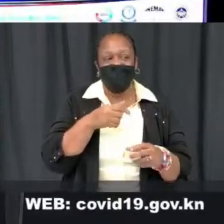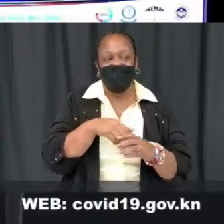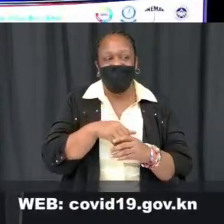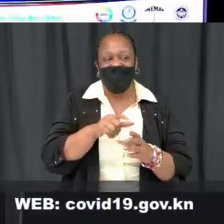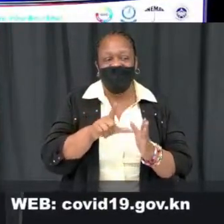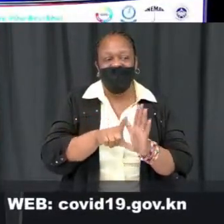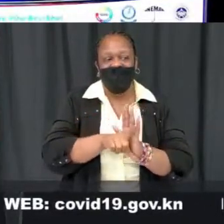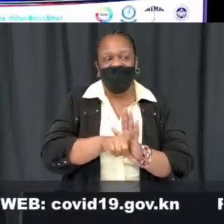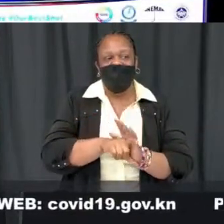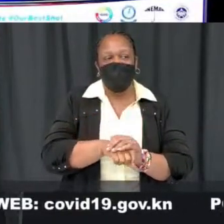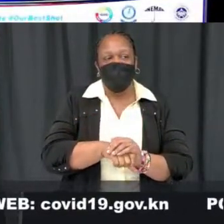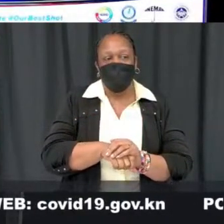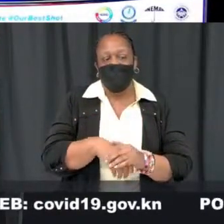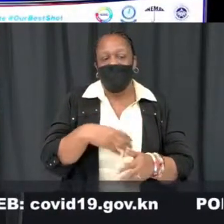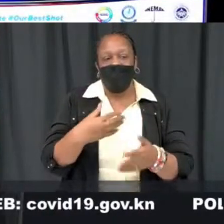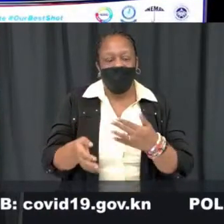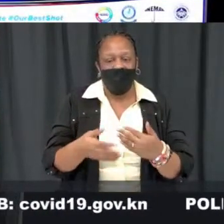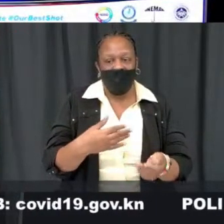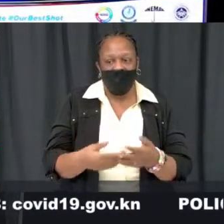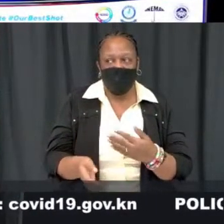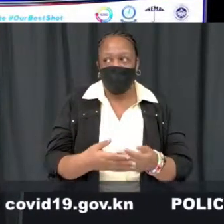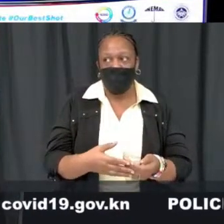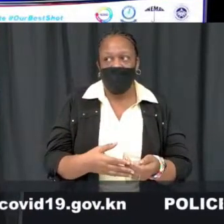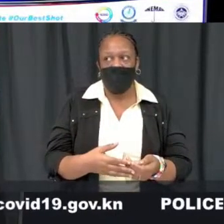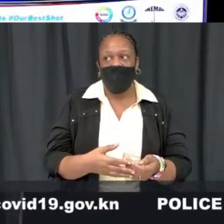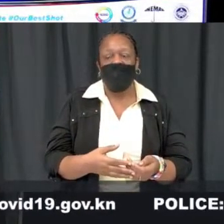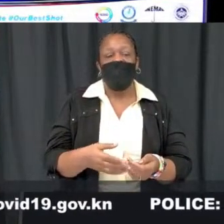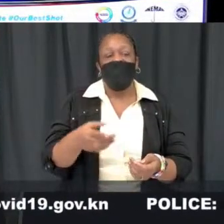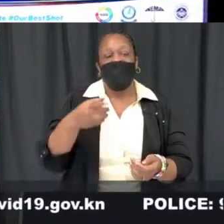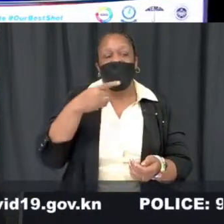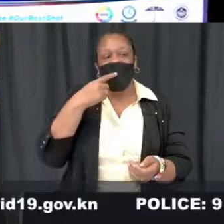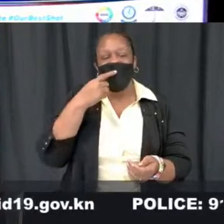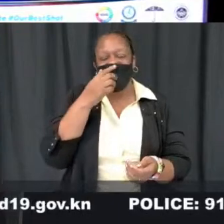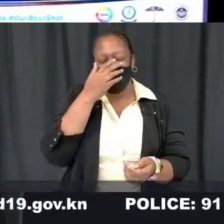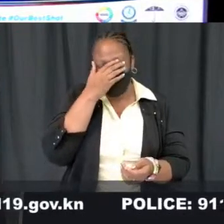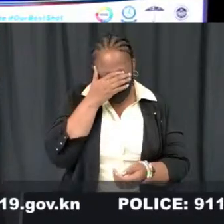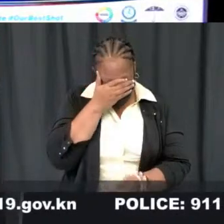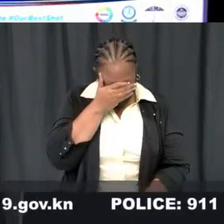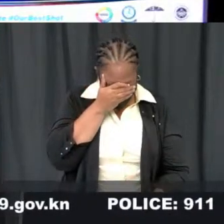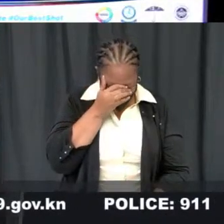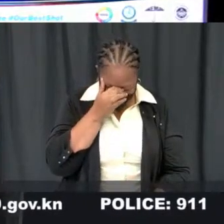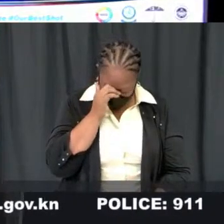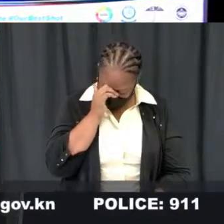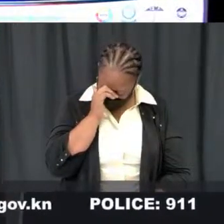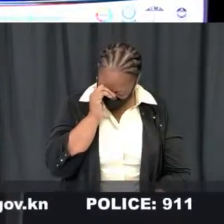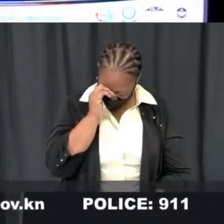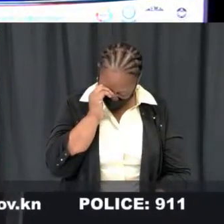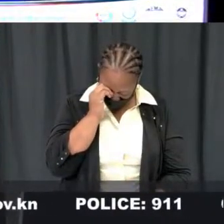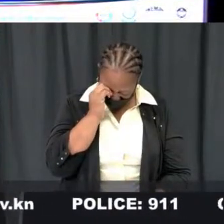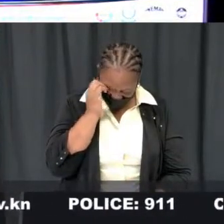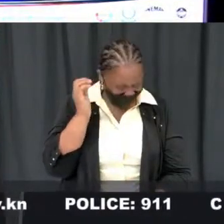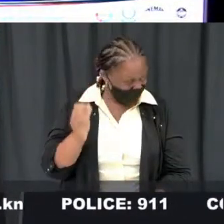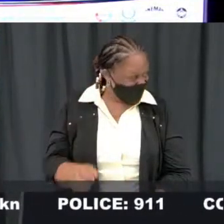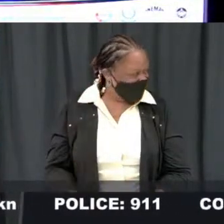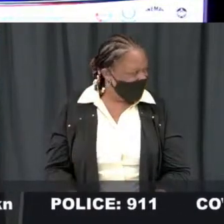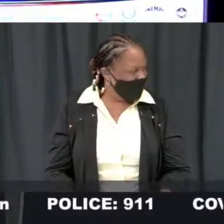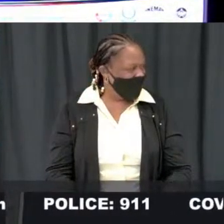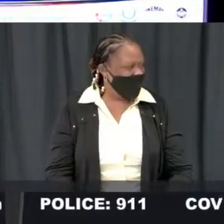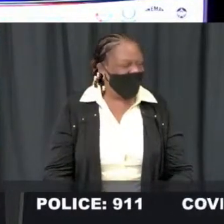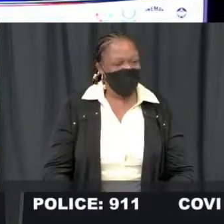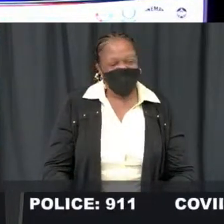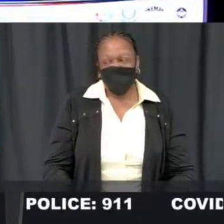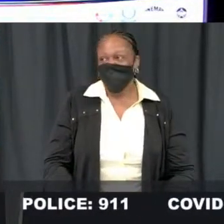to the messenger, it doesn't mean that you have to go all over and attack. So if it is that coming